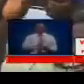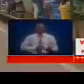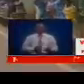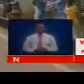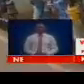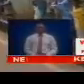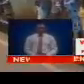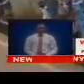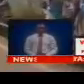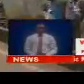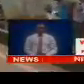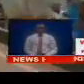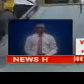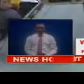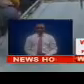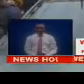warmly welcomed.